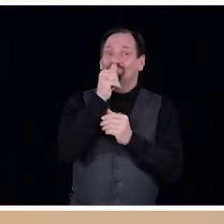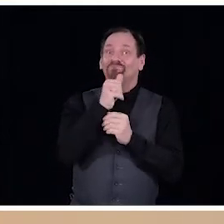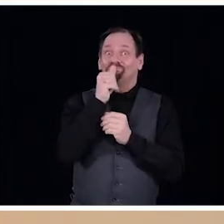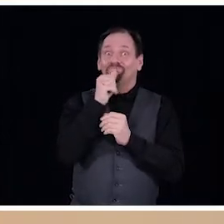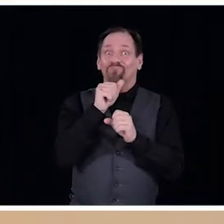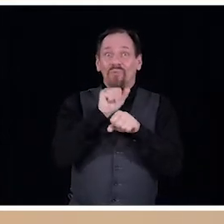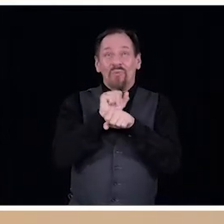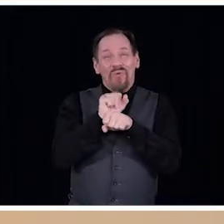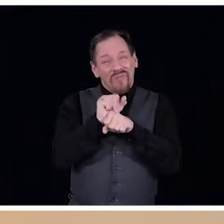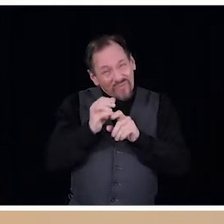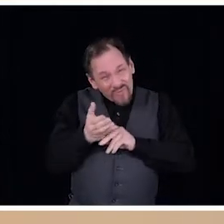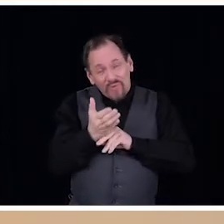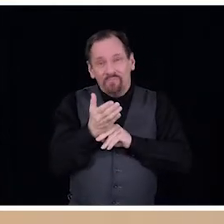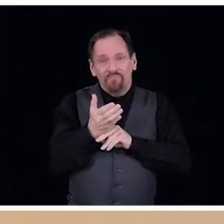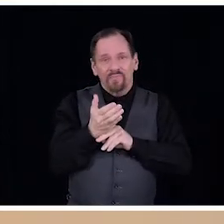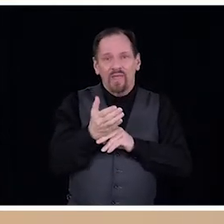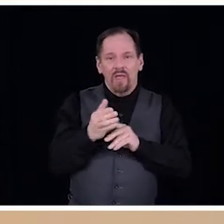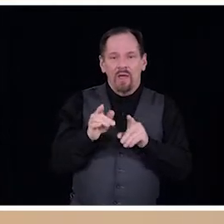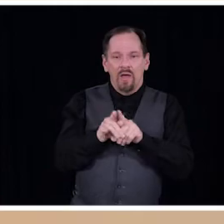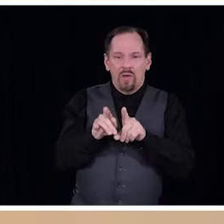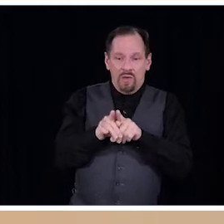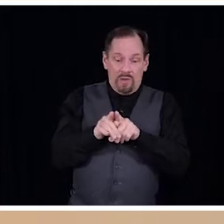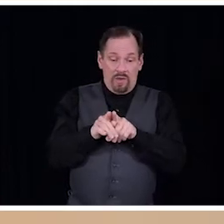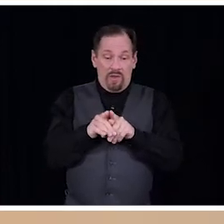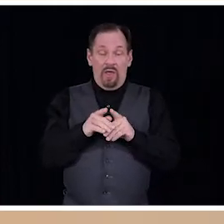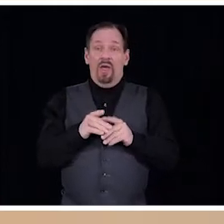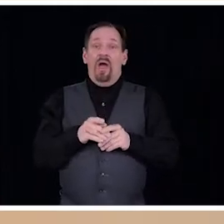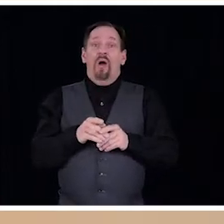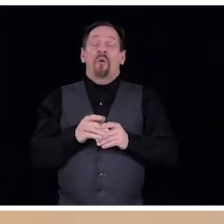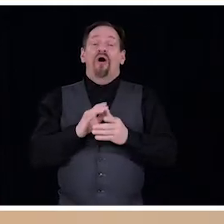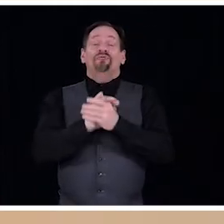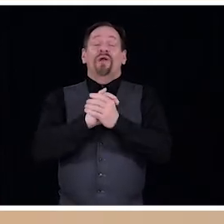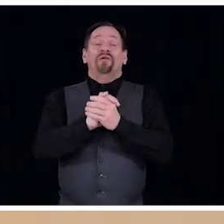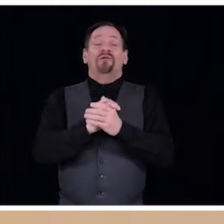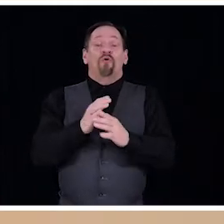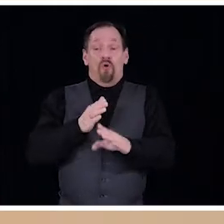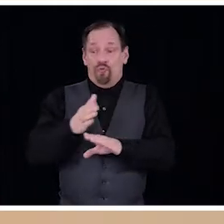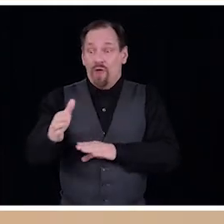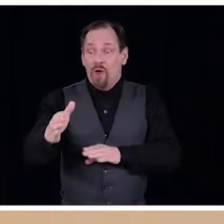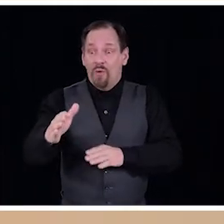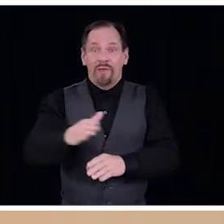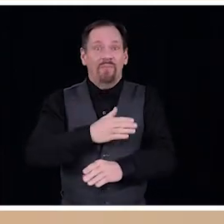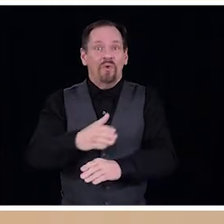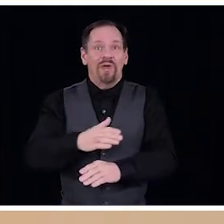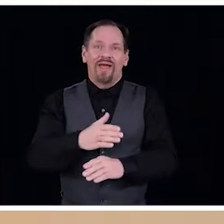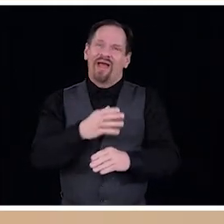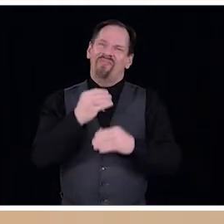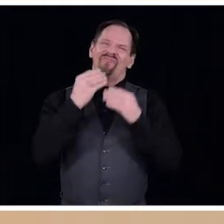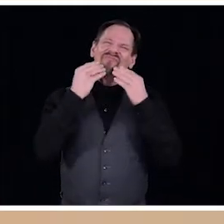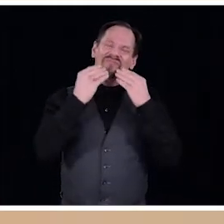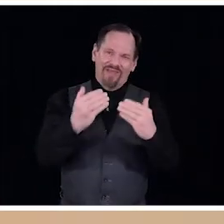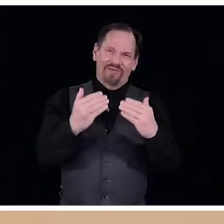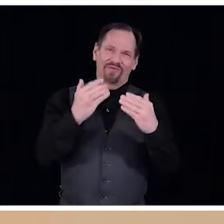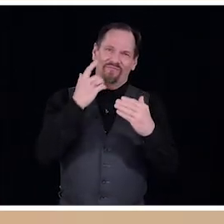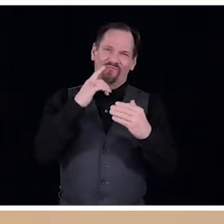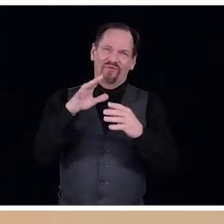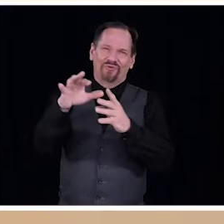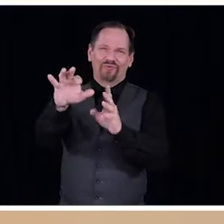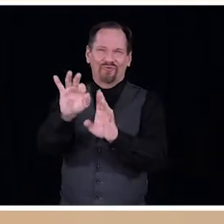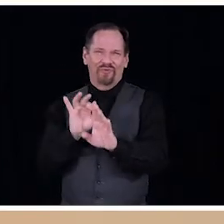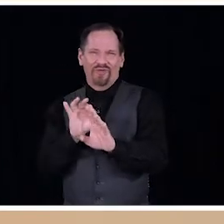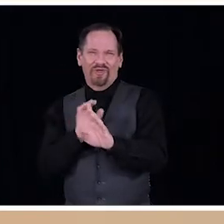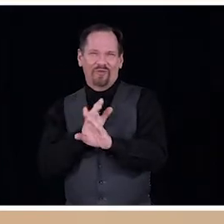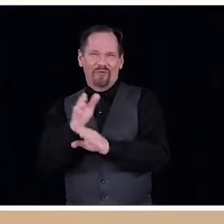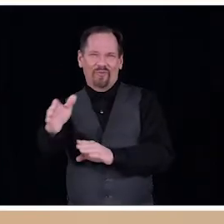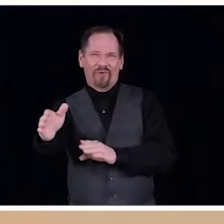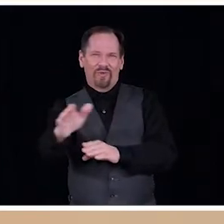also congratulate you for choosing a career in music. More importantly, let me thank you for doing so. I see you